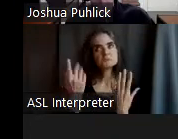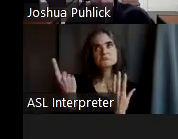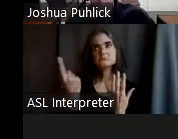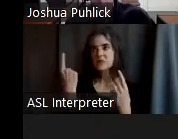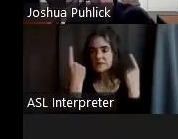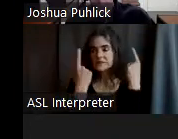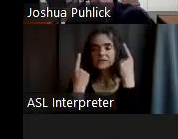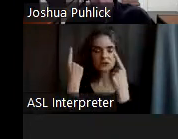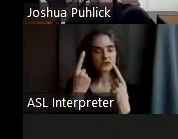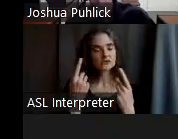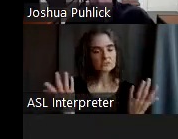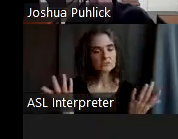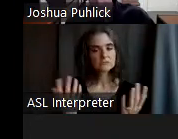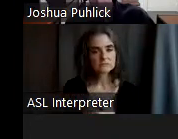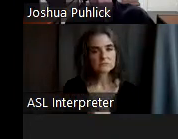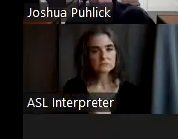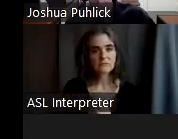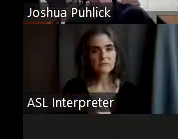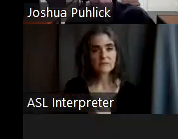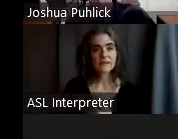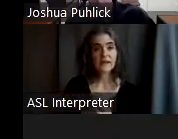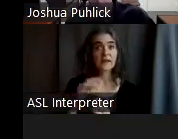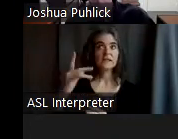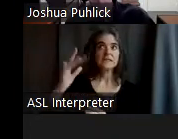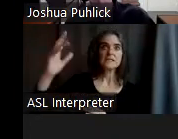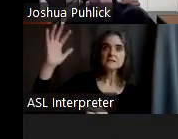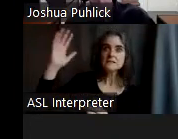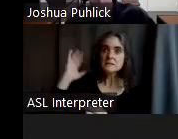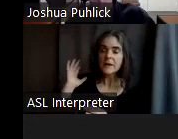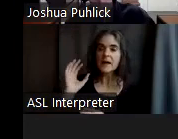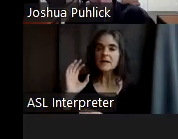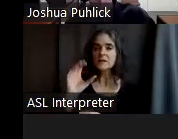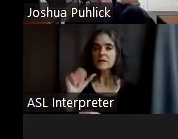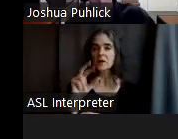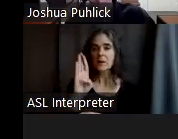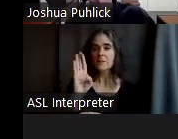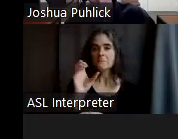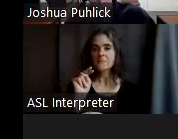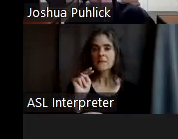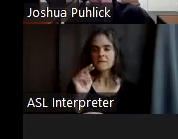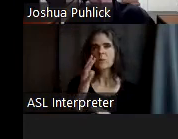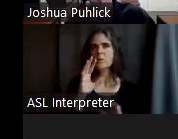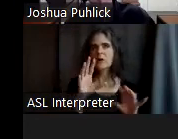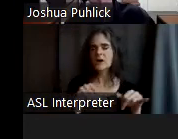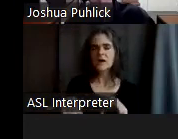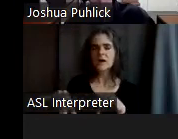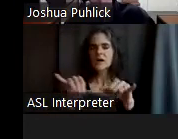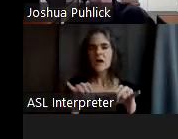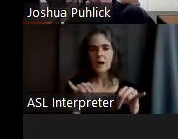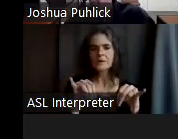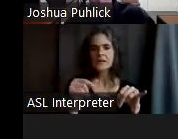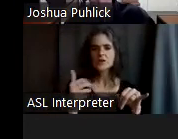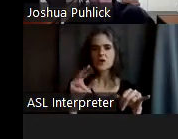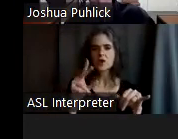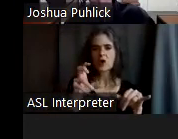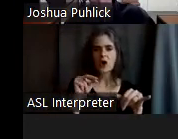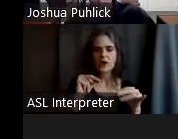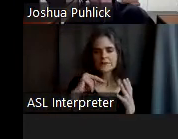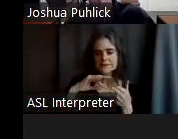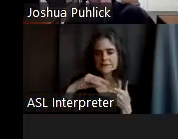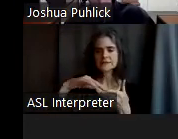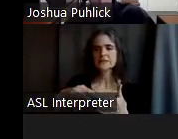know that in the distant past, there was common garden studies with longleaf